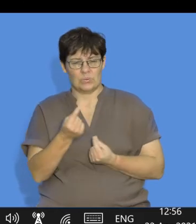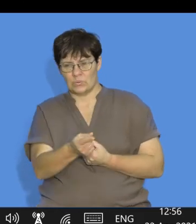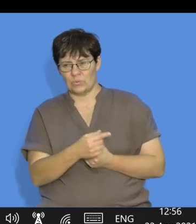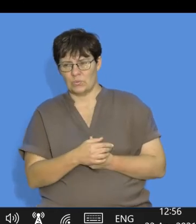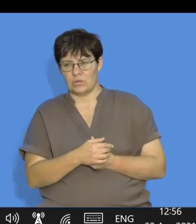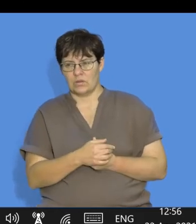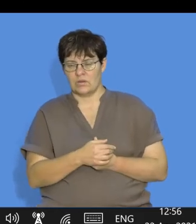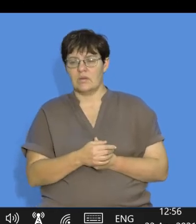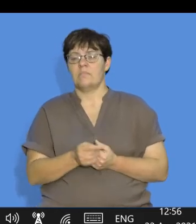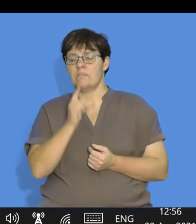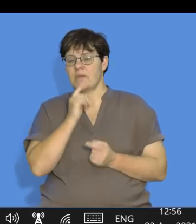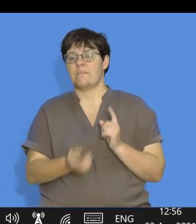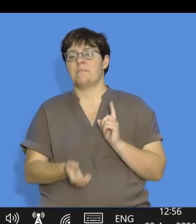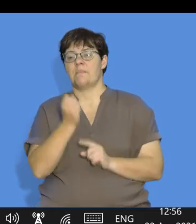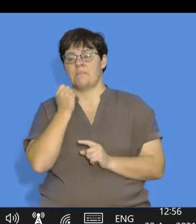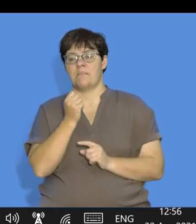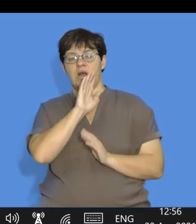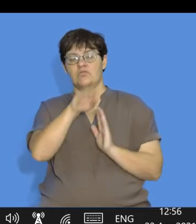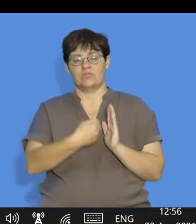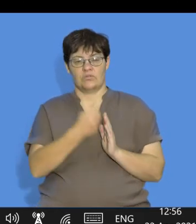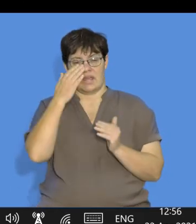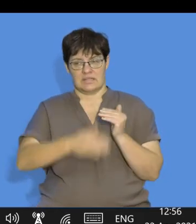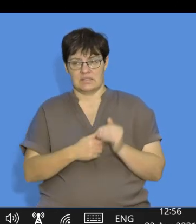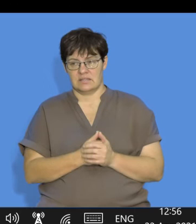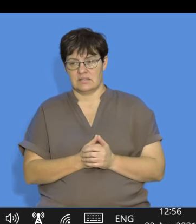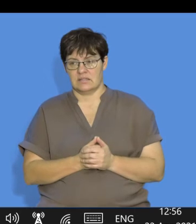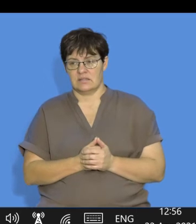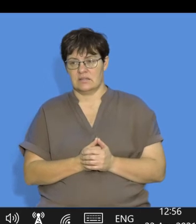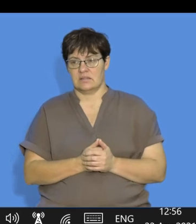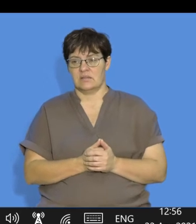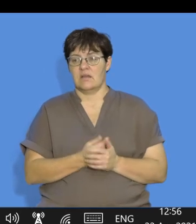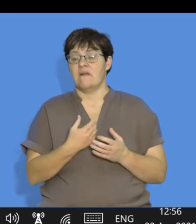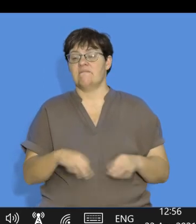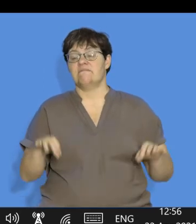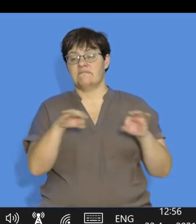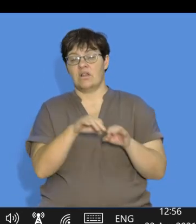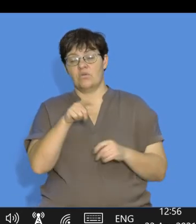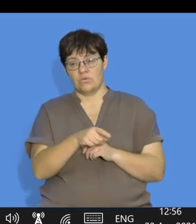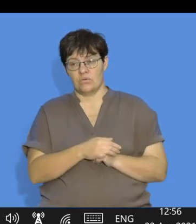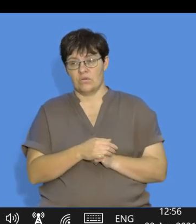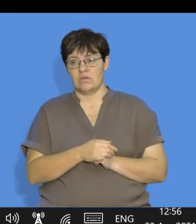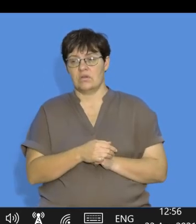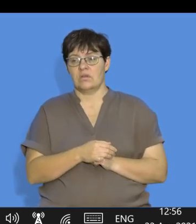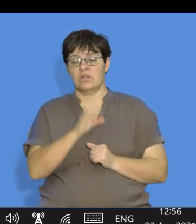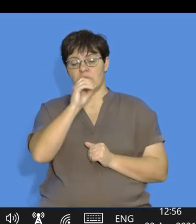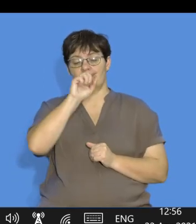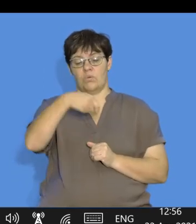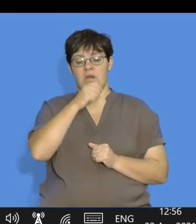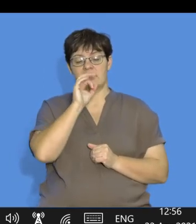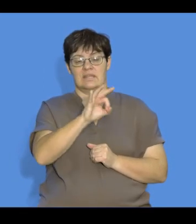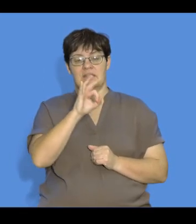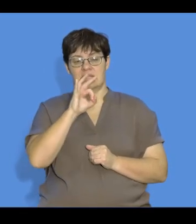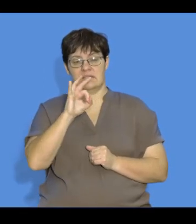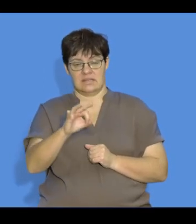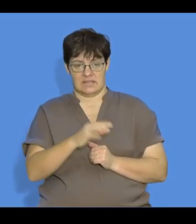that we can only round off at the end. So our value for our internal resistance is 0.33